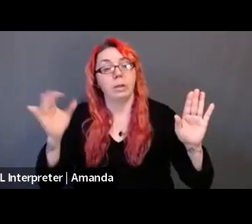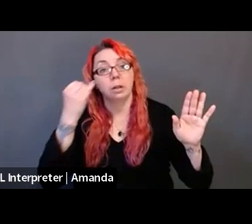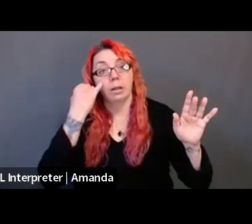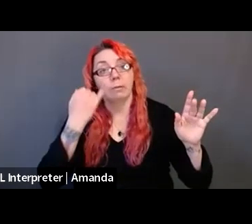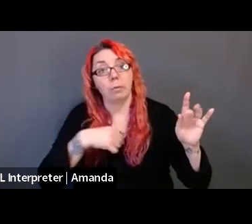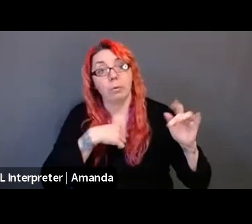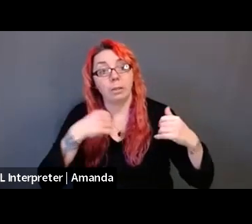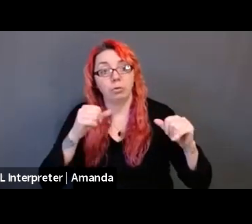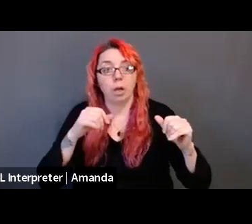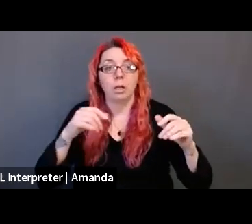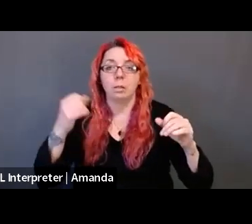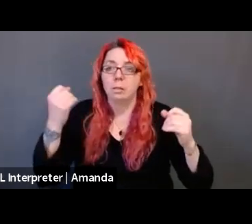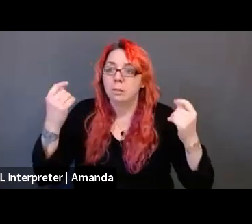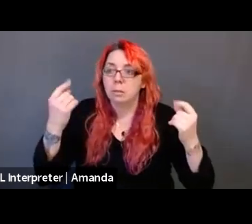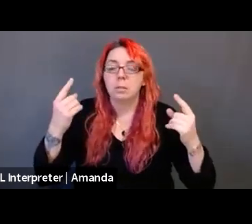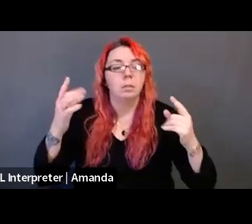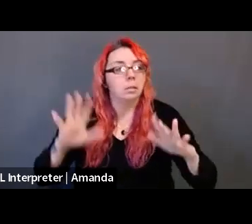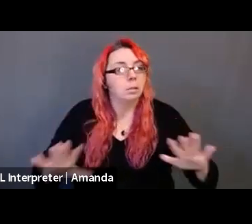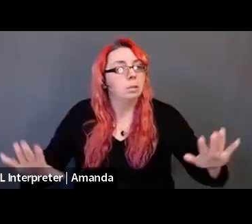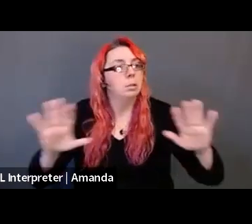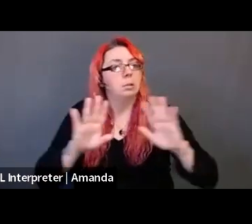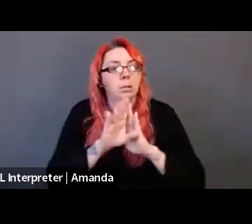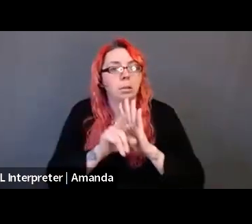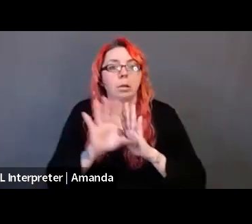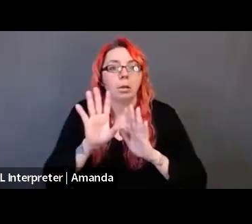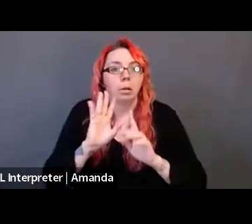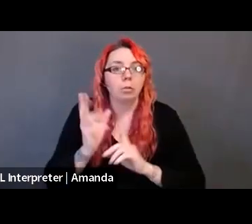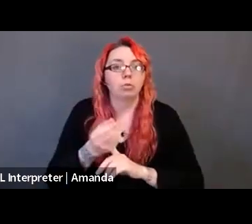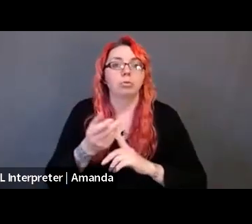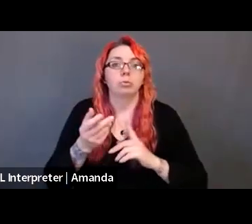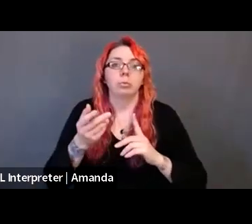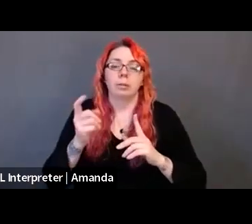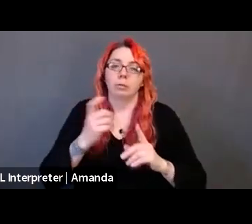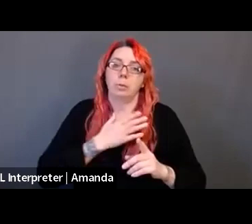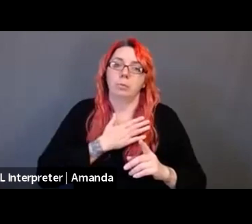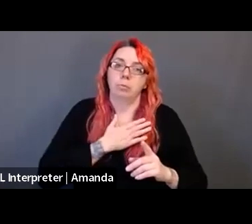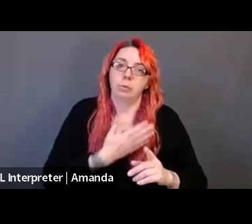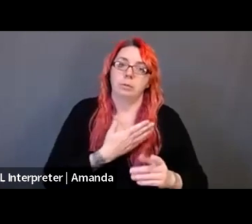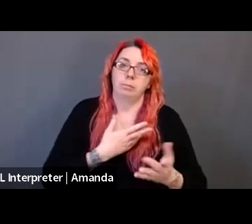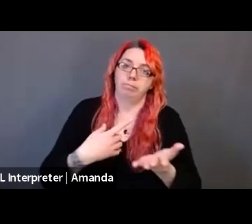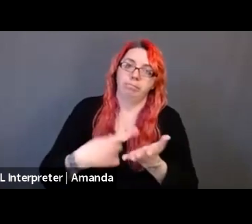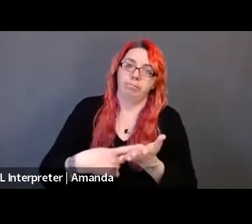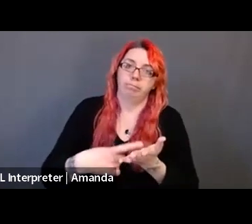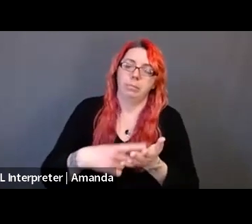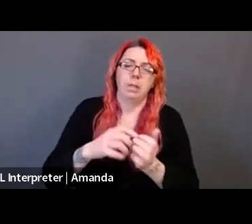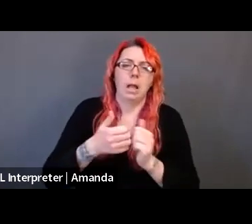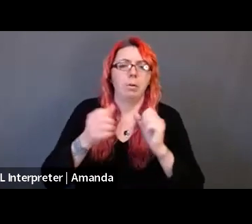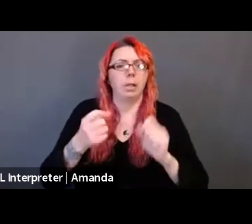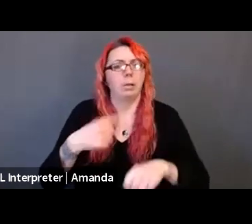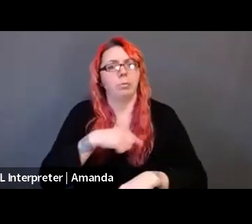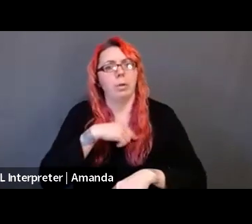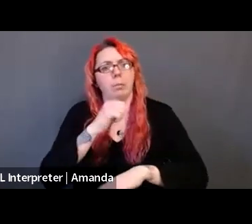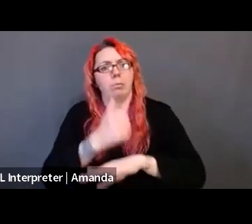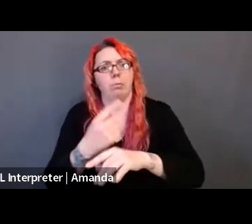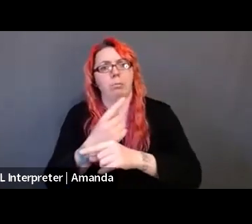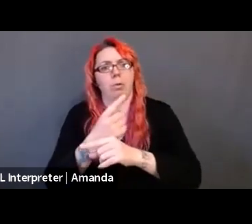that really, and that's why I'm saying encouraging that, how that upfront conversation happens, how we set the stage, how we put in place a framework is really